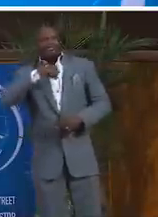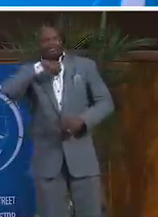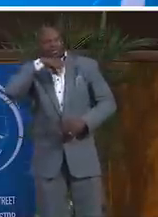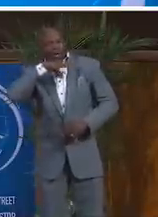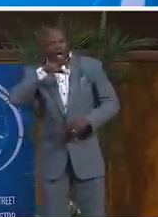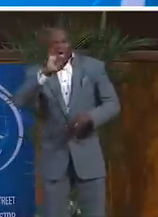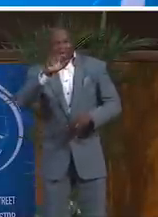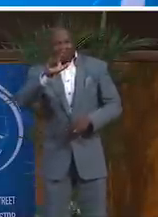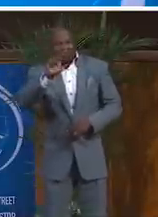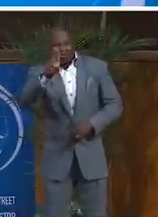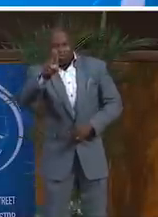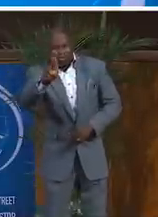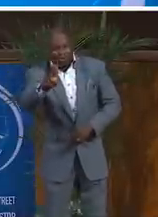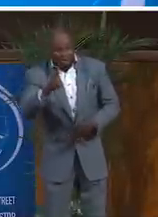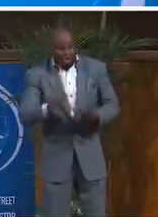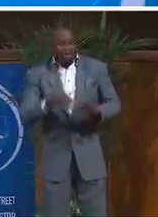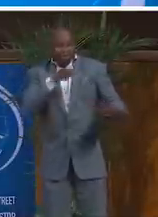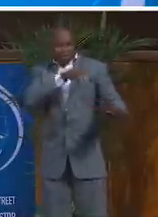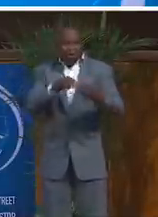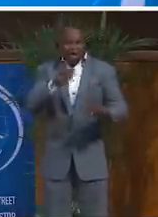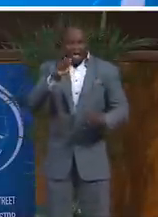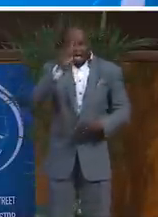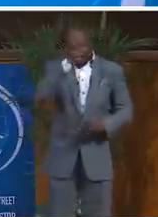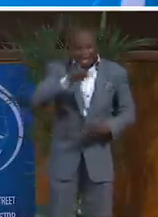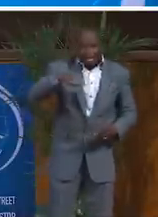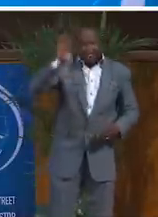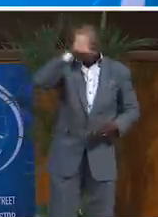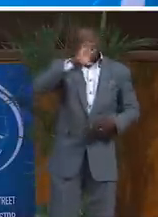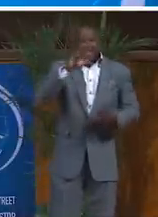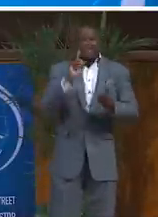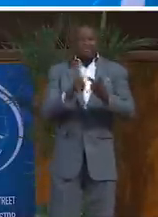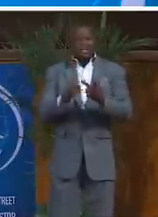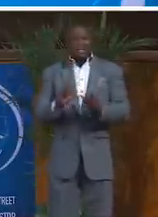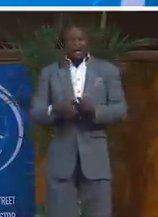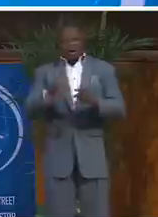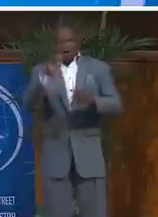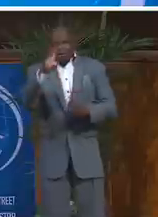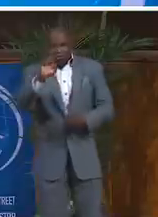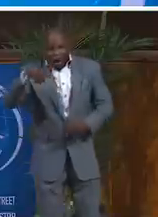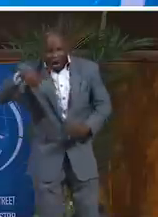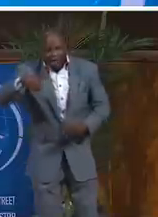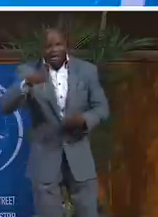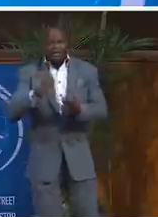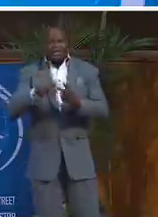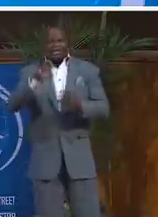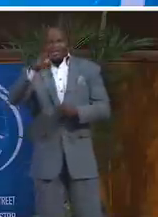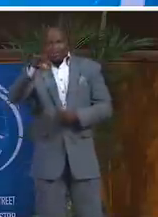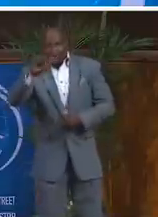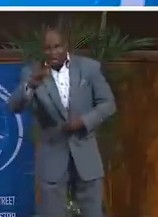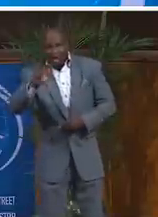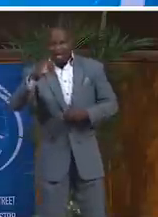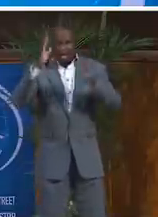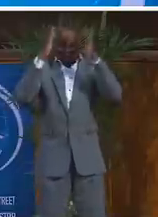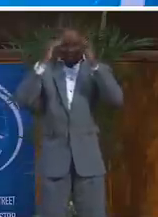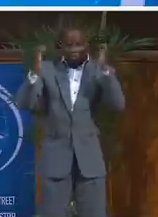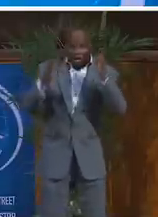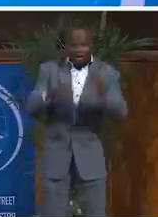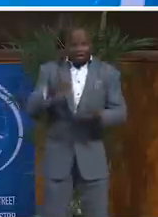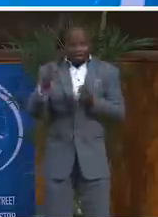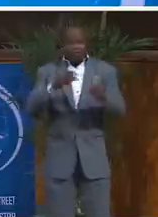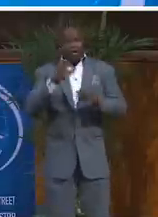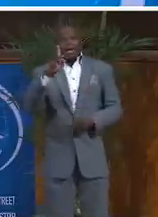subject to wars in Afghanistan, Iraq, Syria, and Korea. We've dealt with